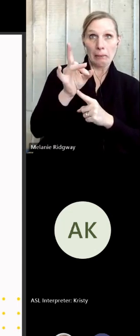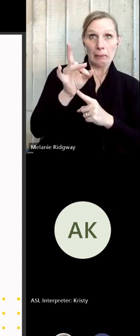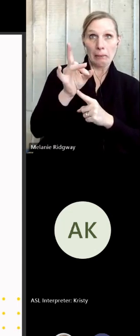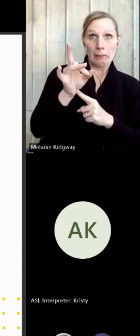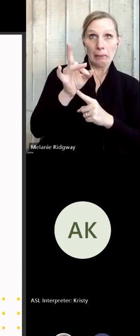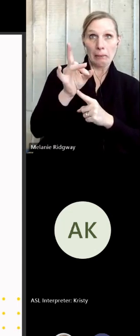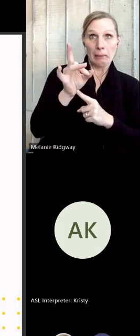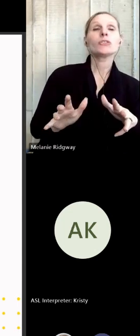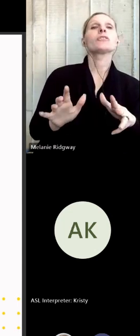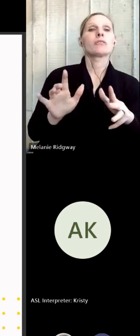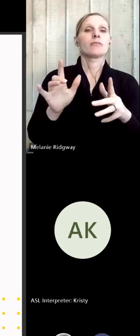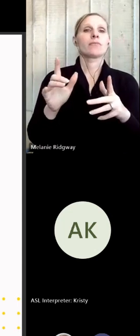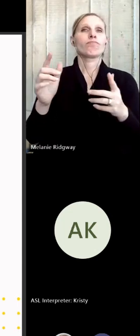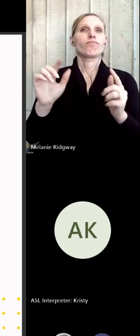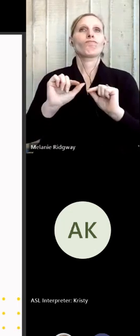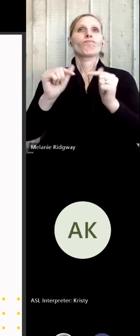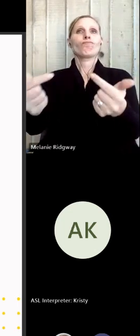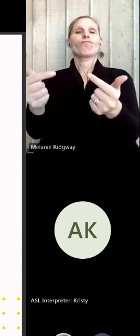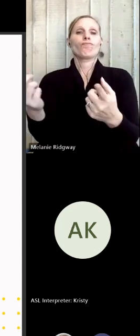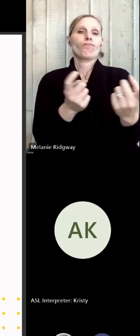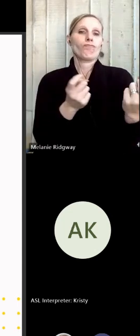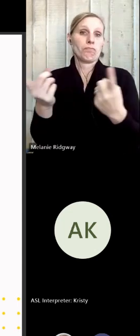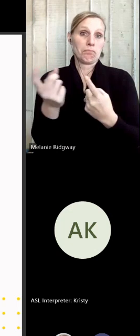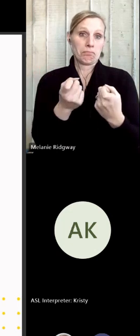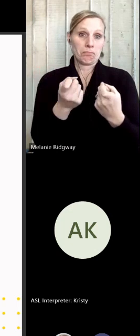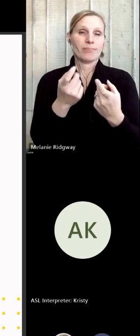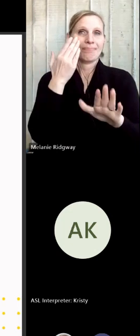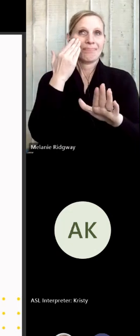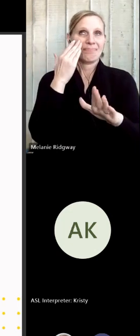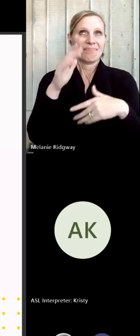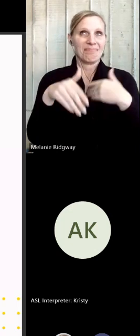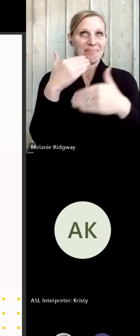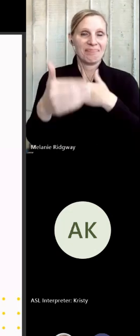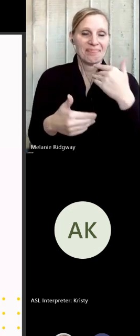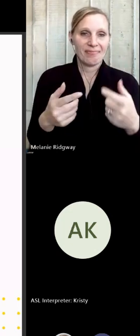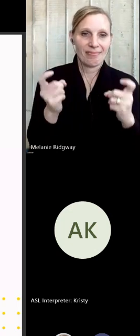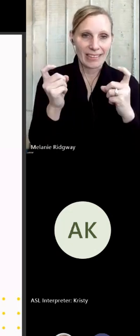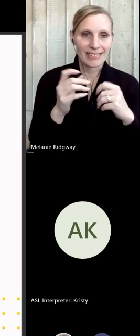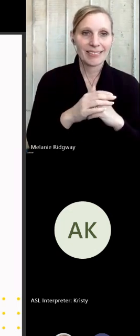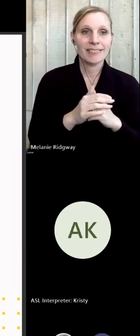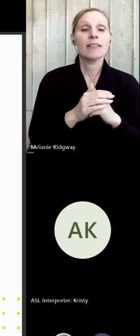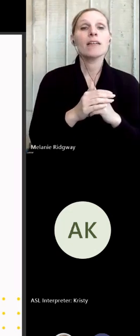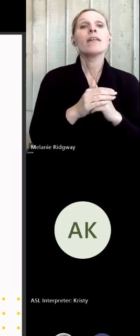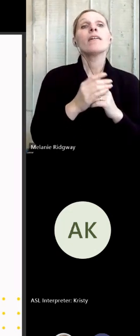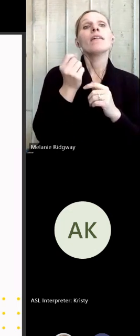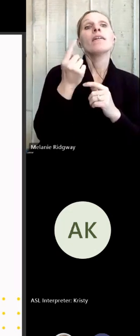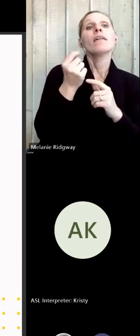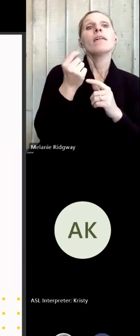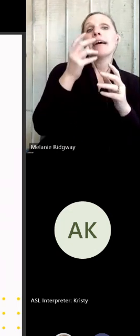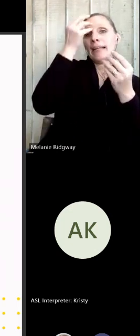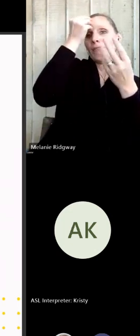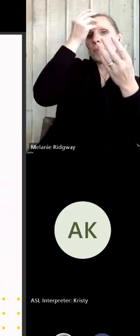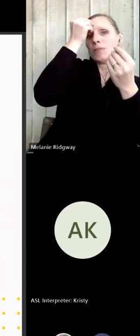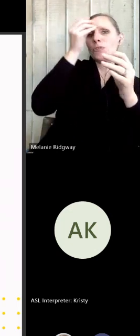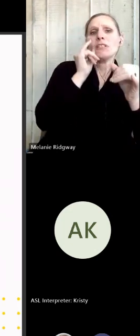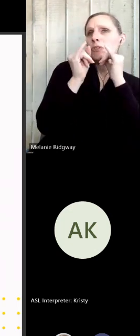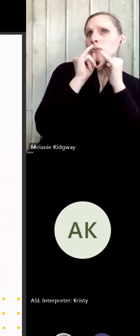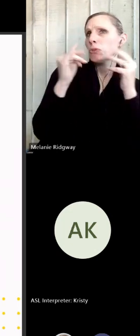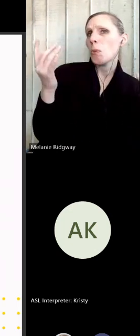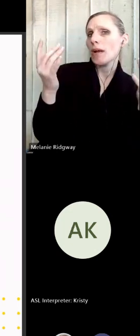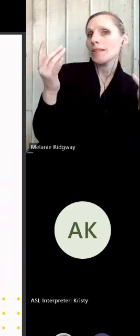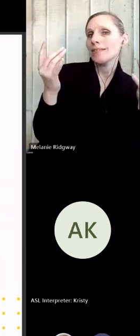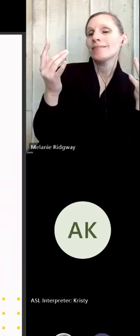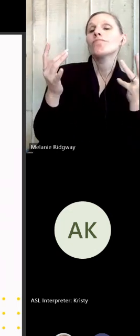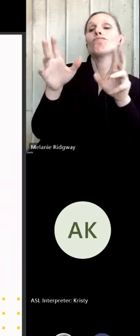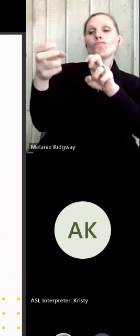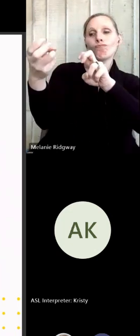moving fast. So an informational interview is a semi-formal discussion with